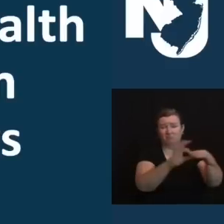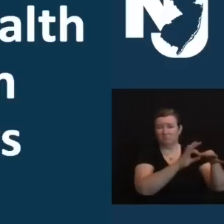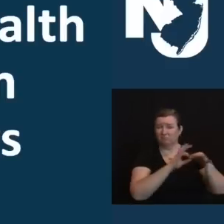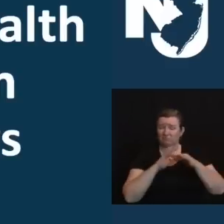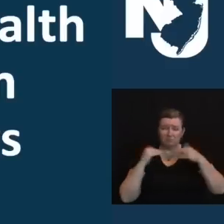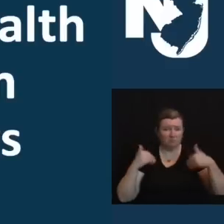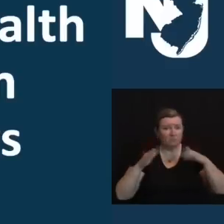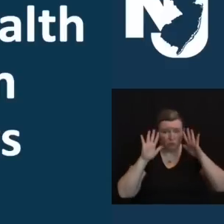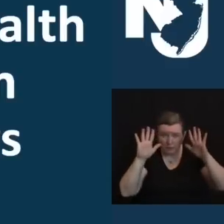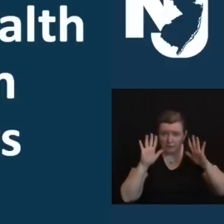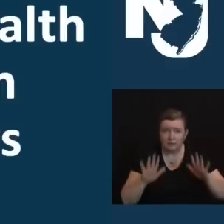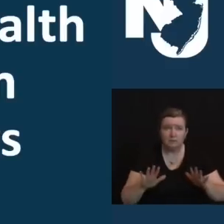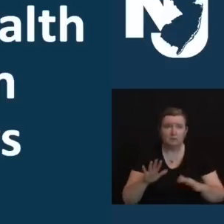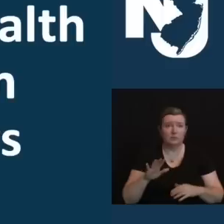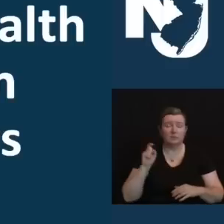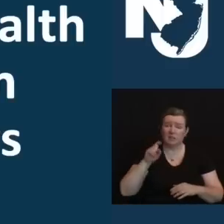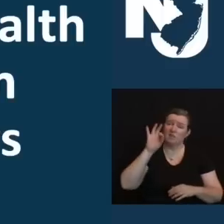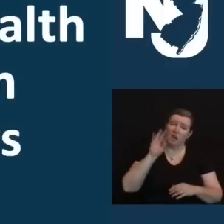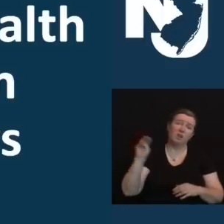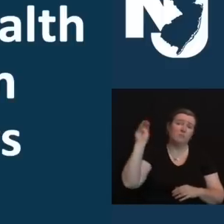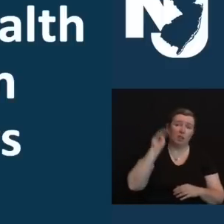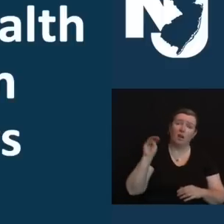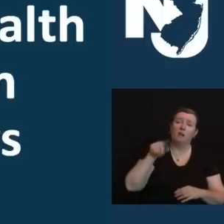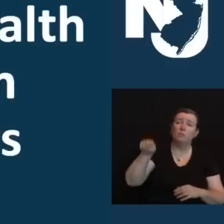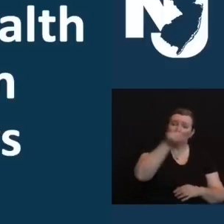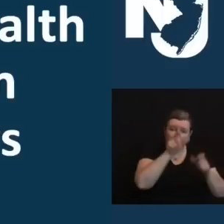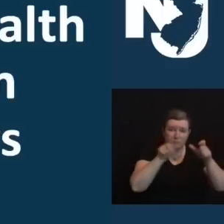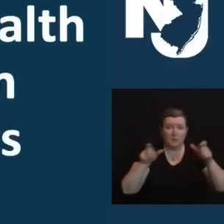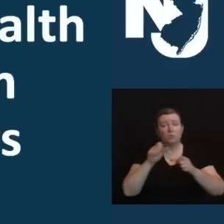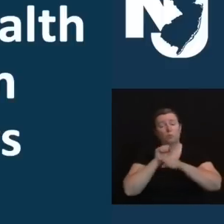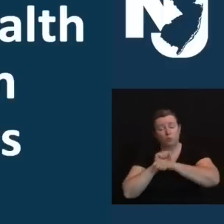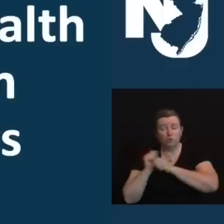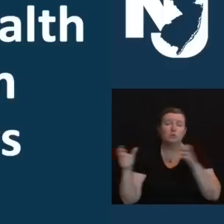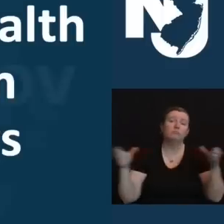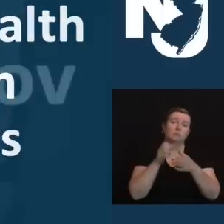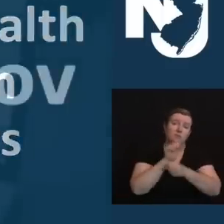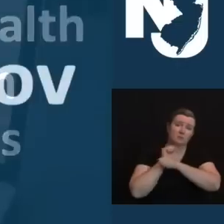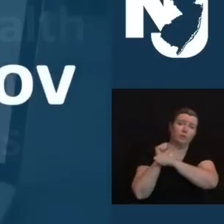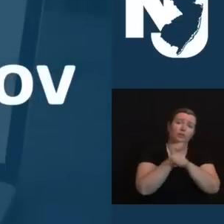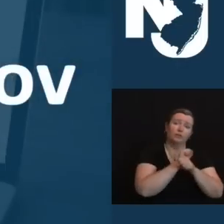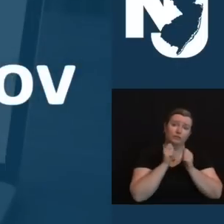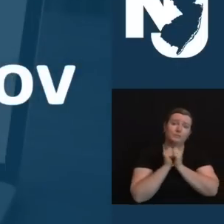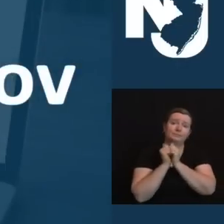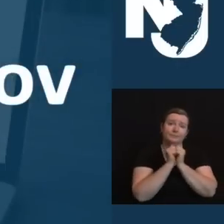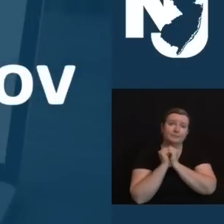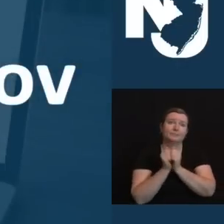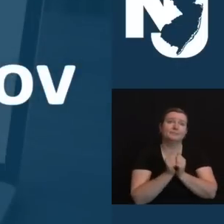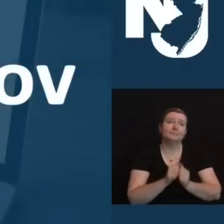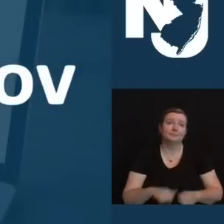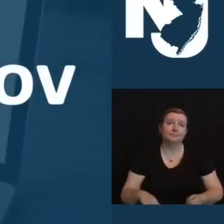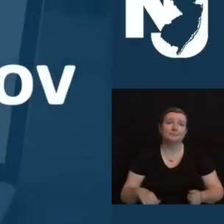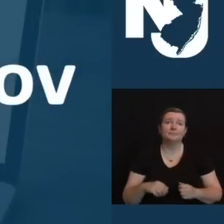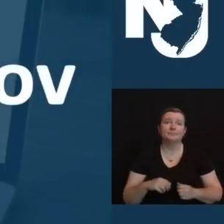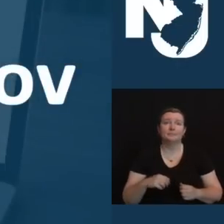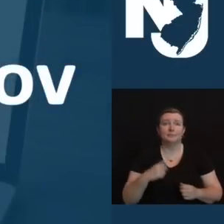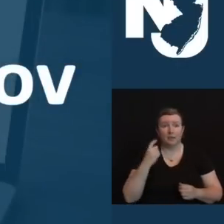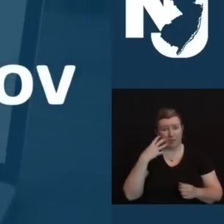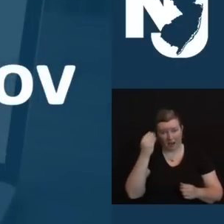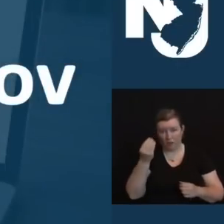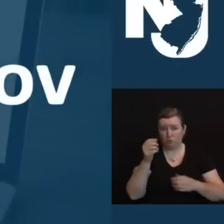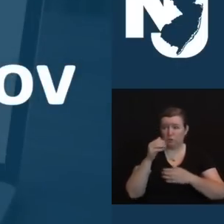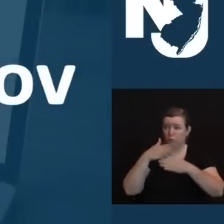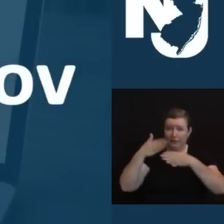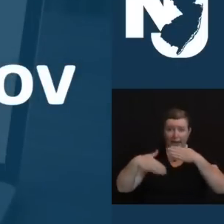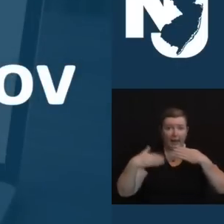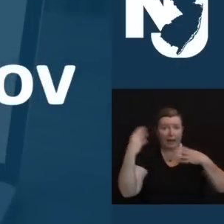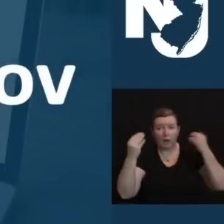to need all 9 million of you to continue working right alongside of us. So as you get out this weekend, have an